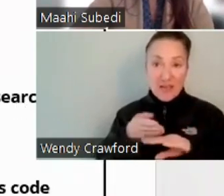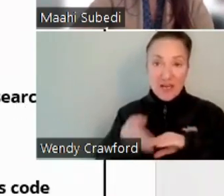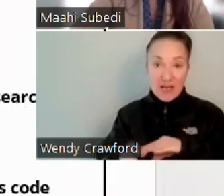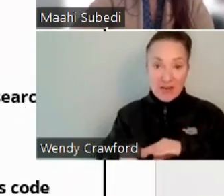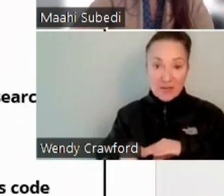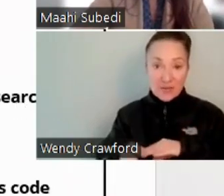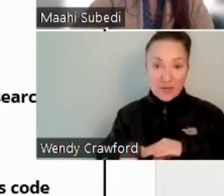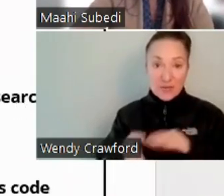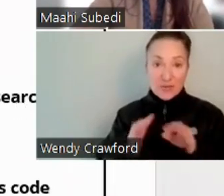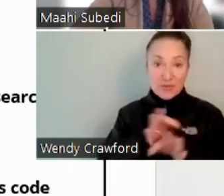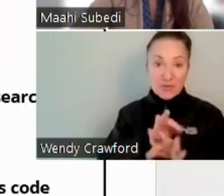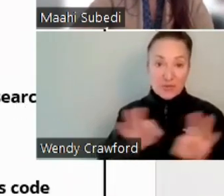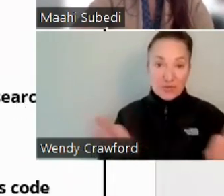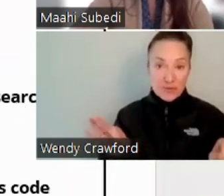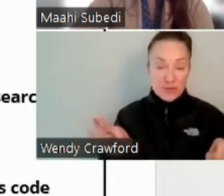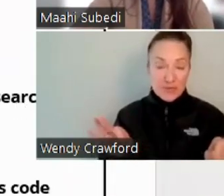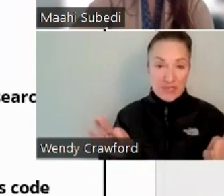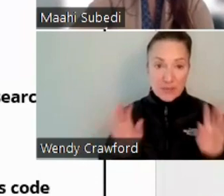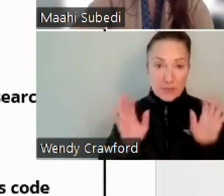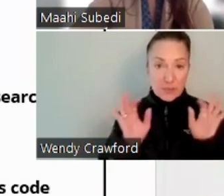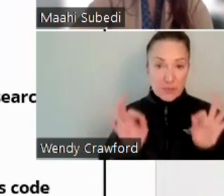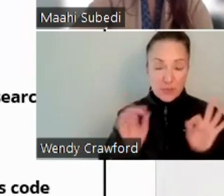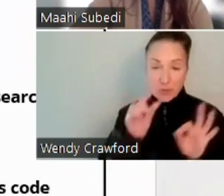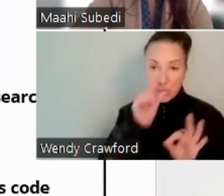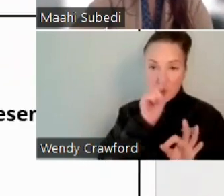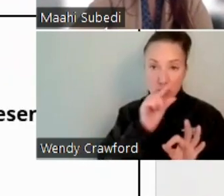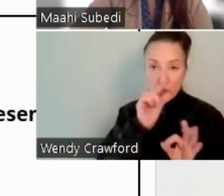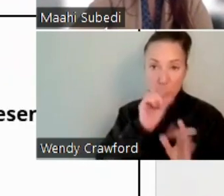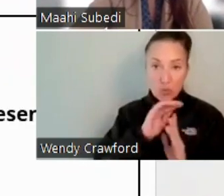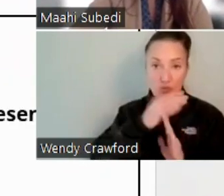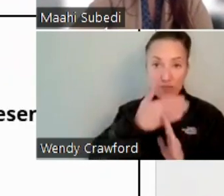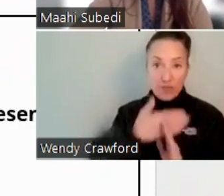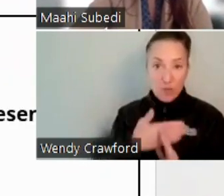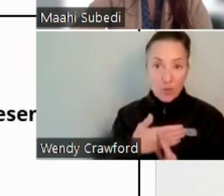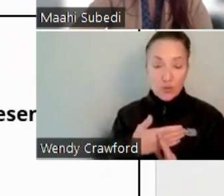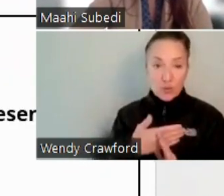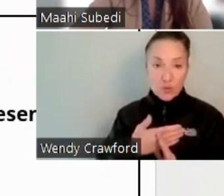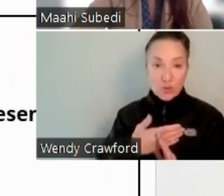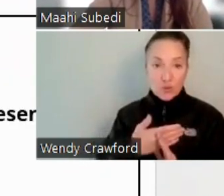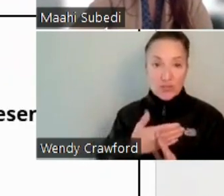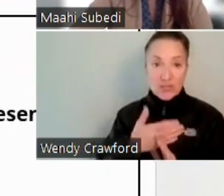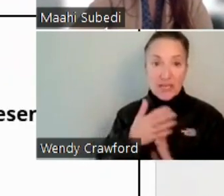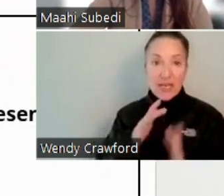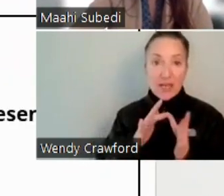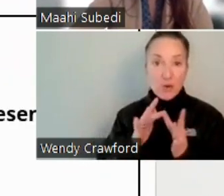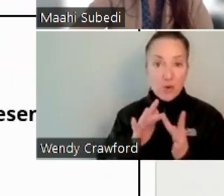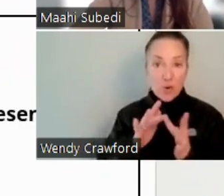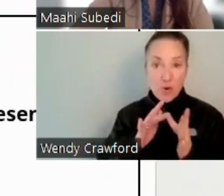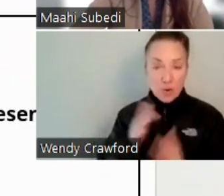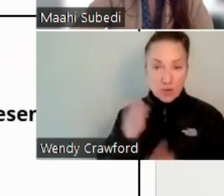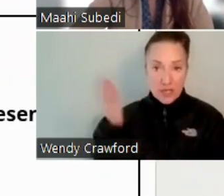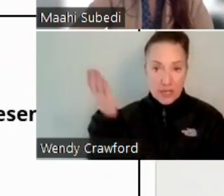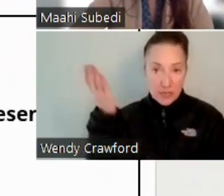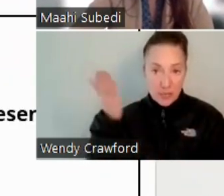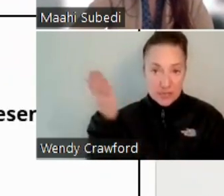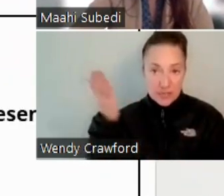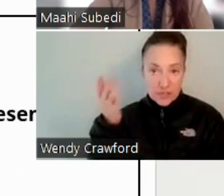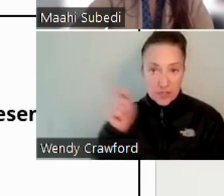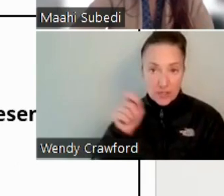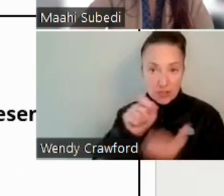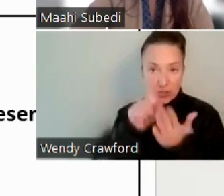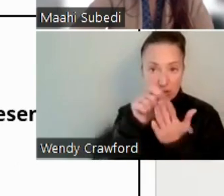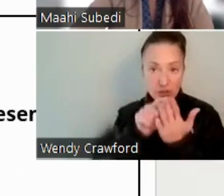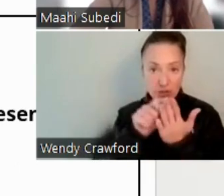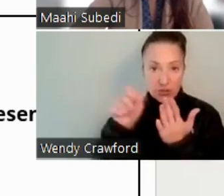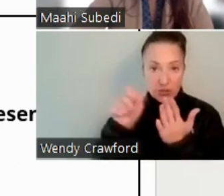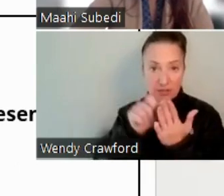everything for free in a nice and tidy Google Drive folder, as well as an online presentation checklist of how